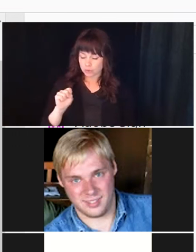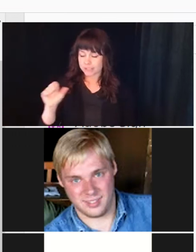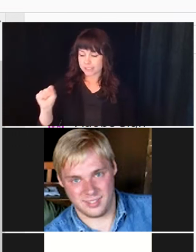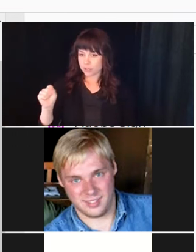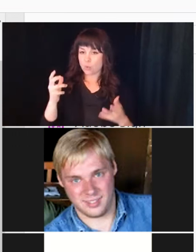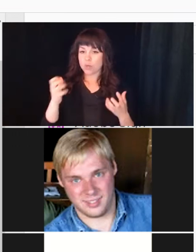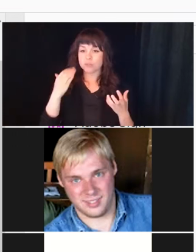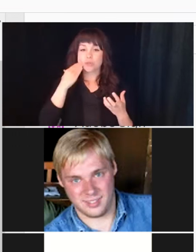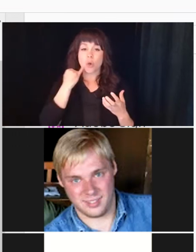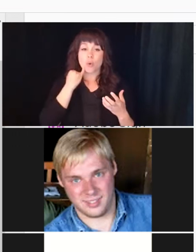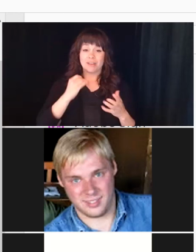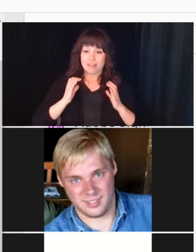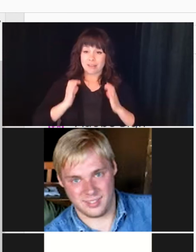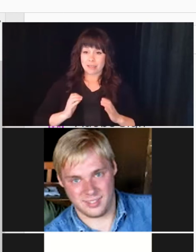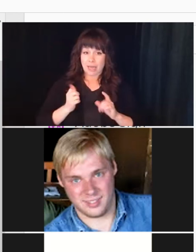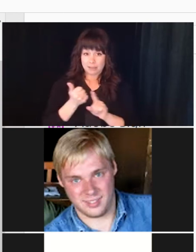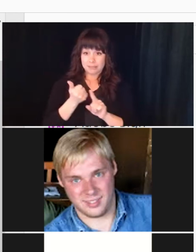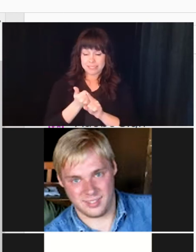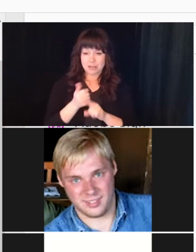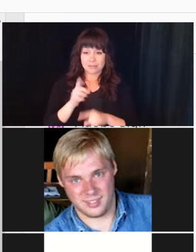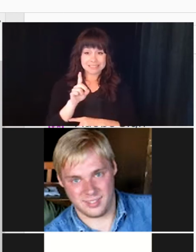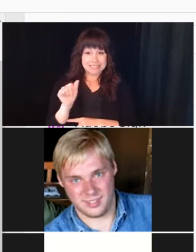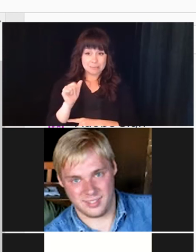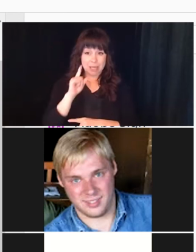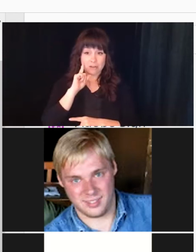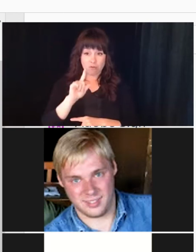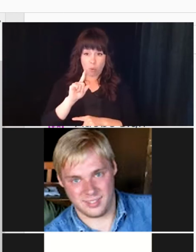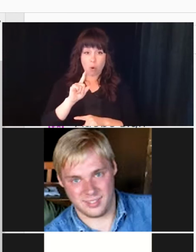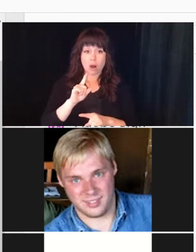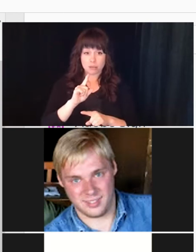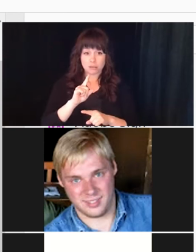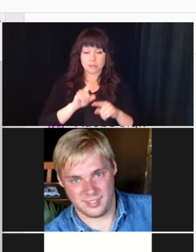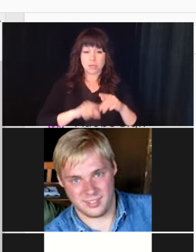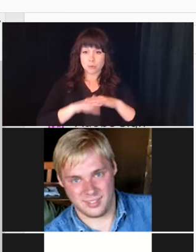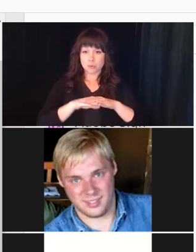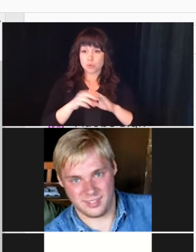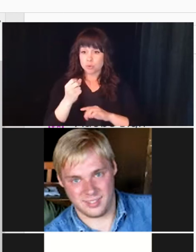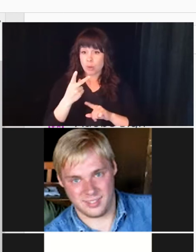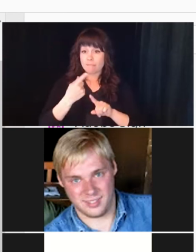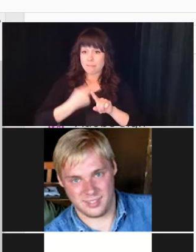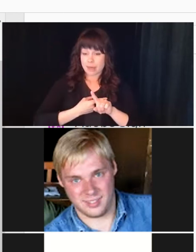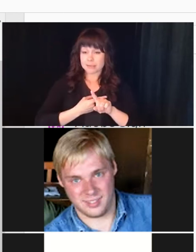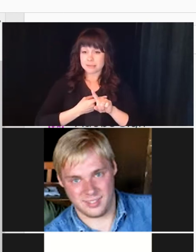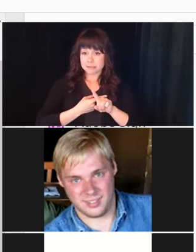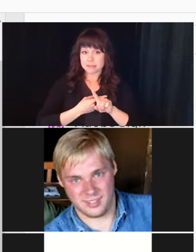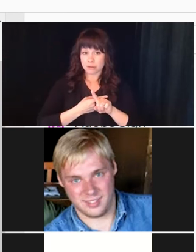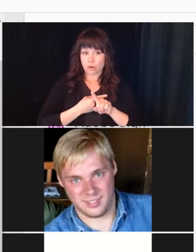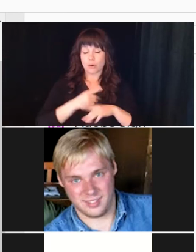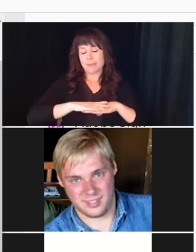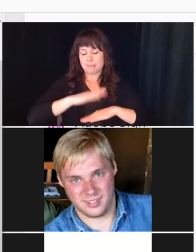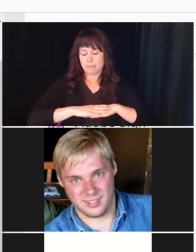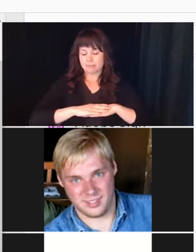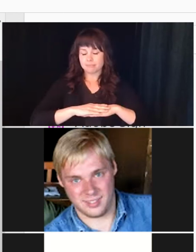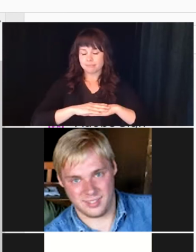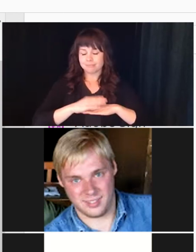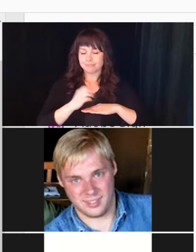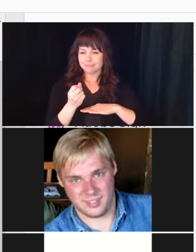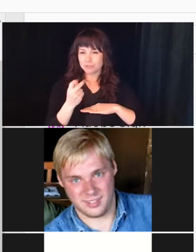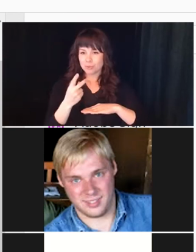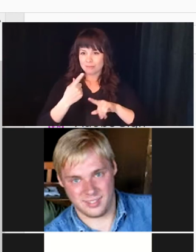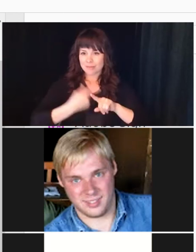is going to be disabled for at least 12 months. So again, it can't be a situation where a client's, let's